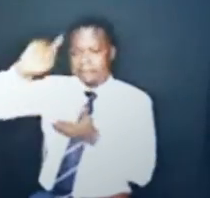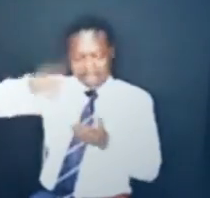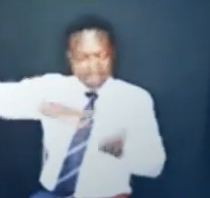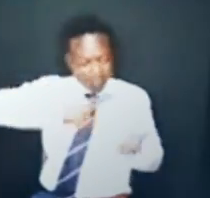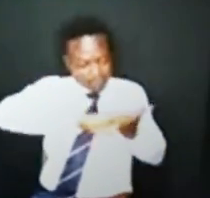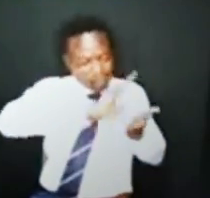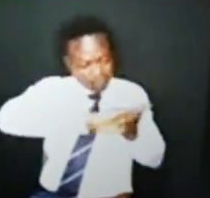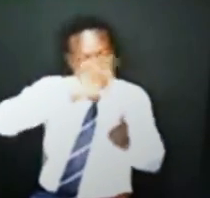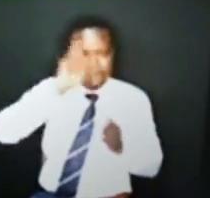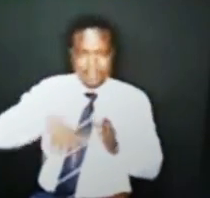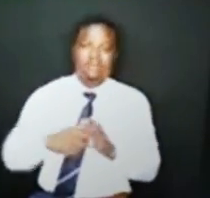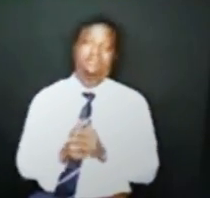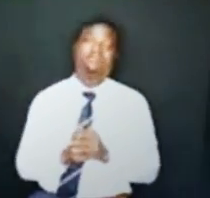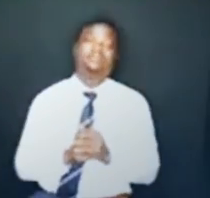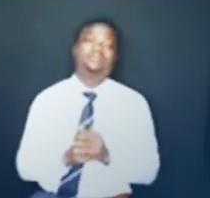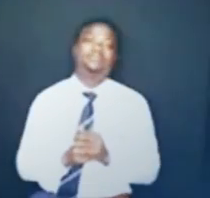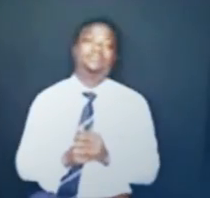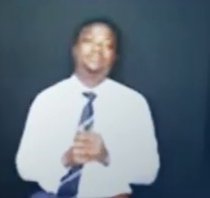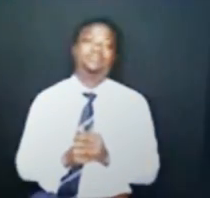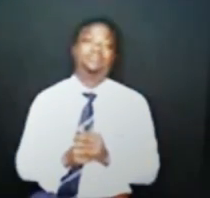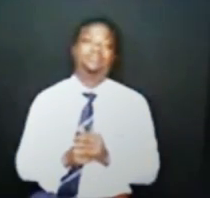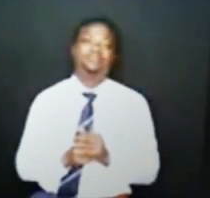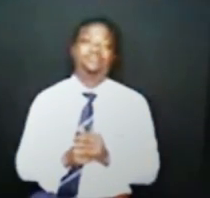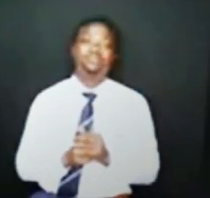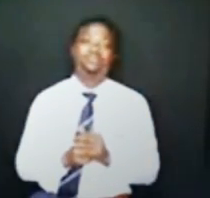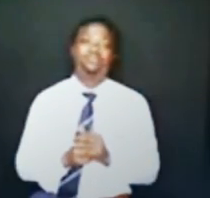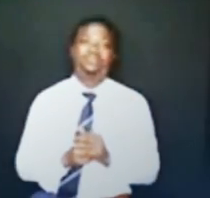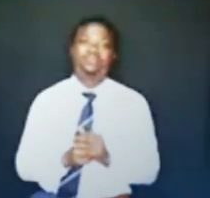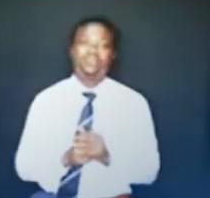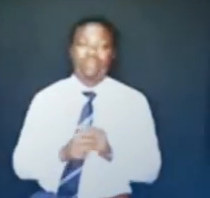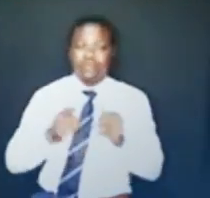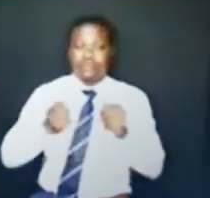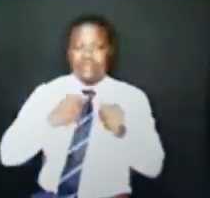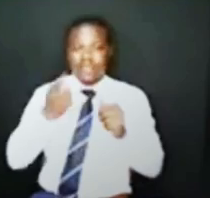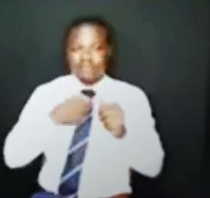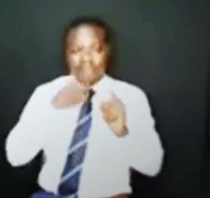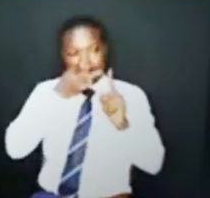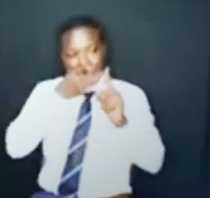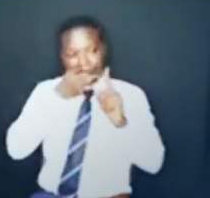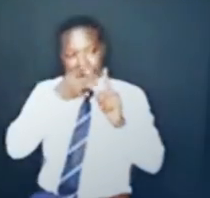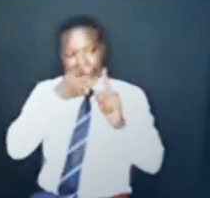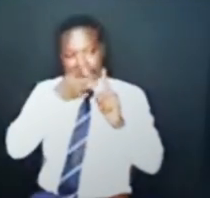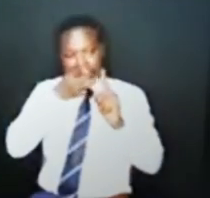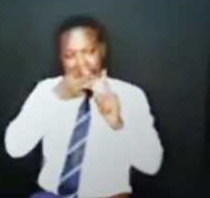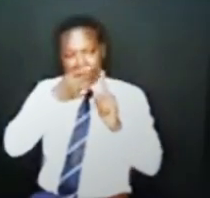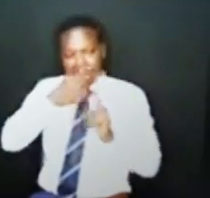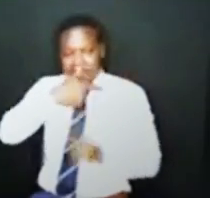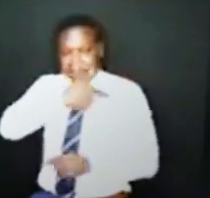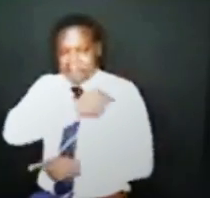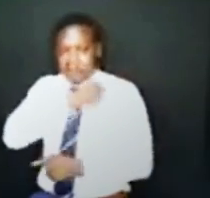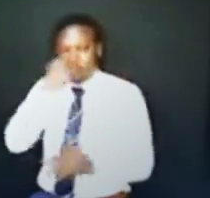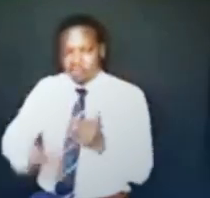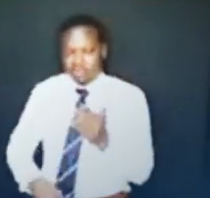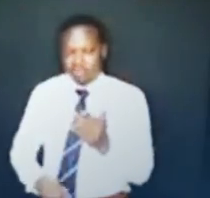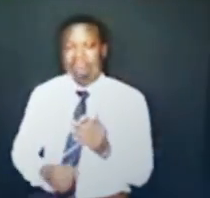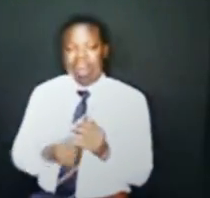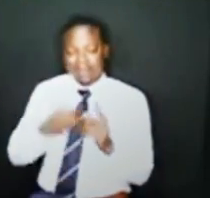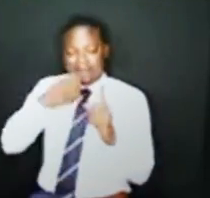So the first shot of the anesthesia is